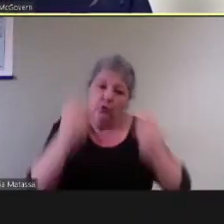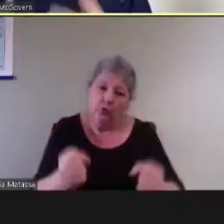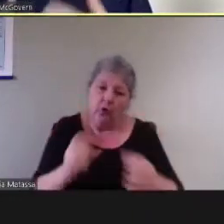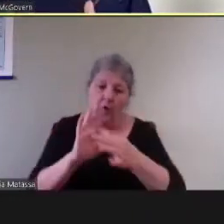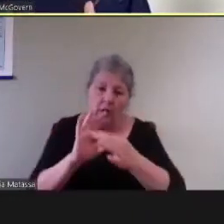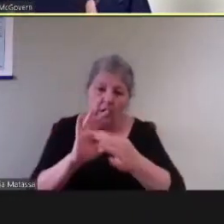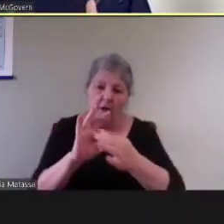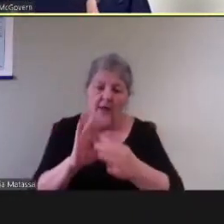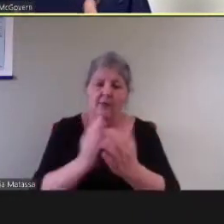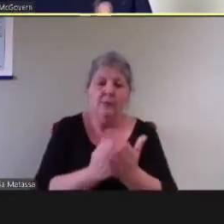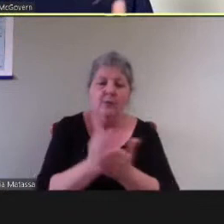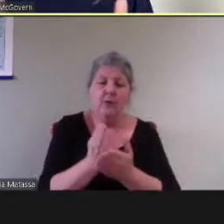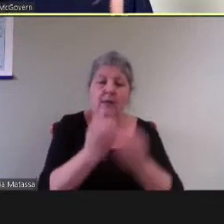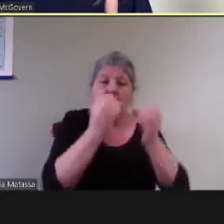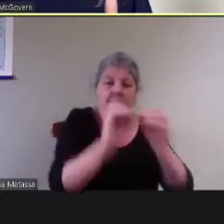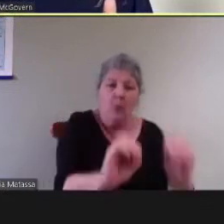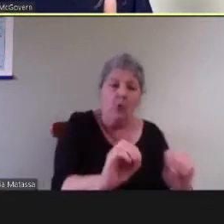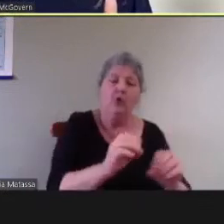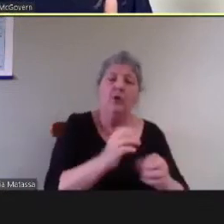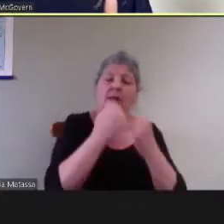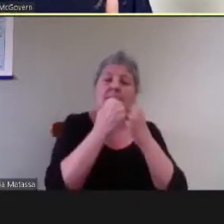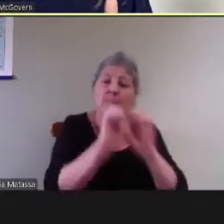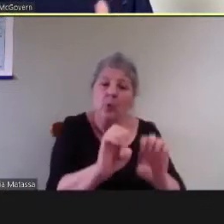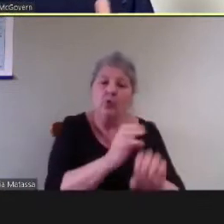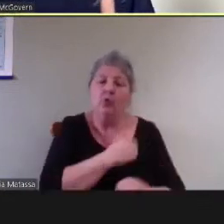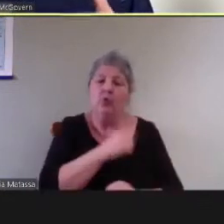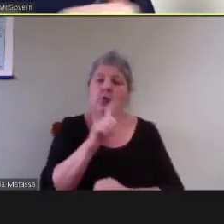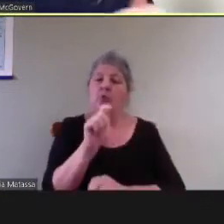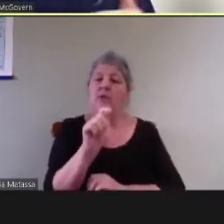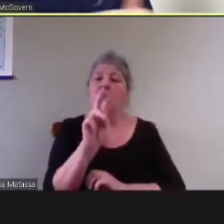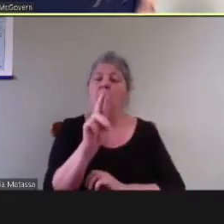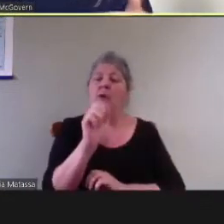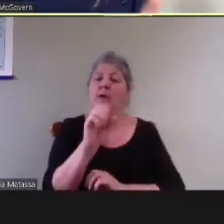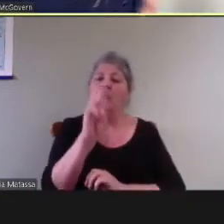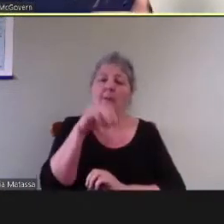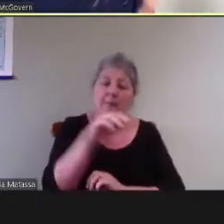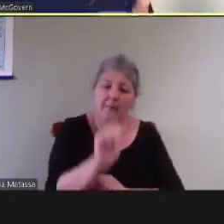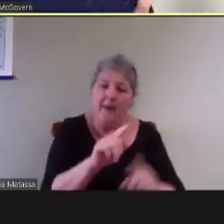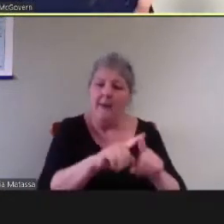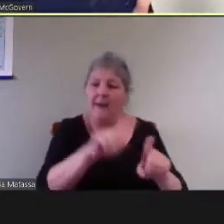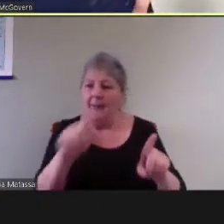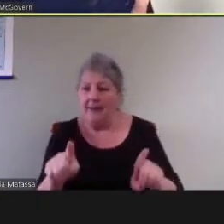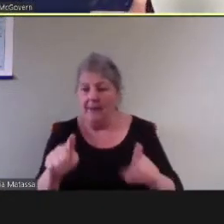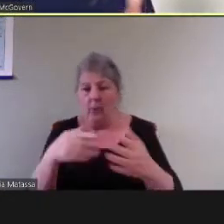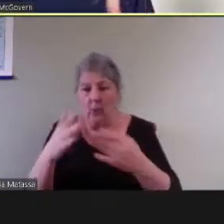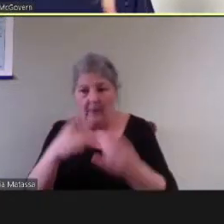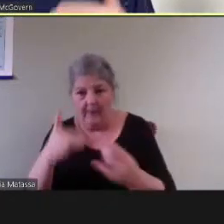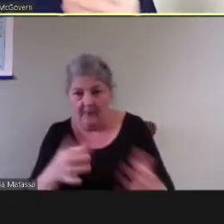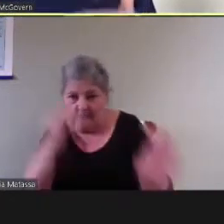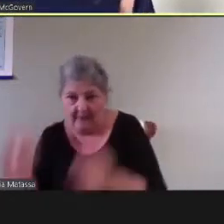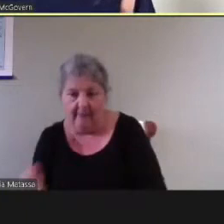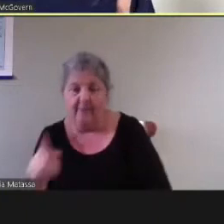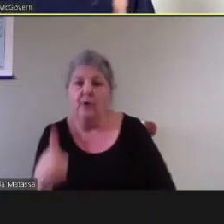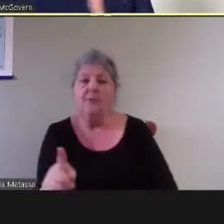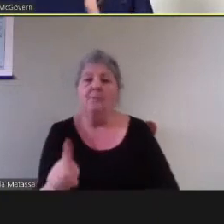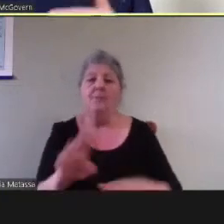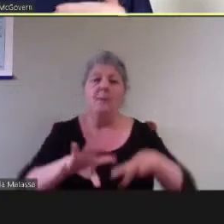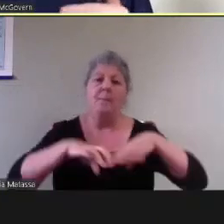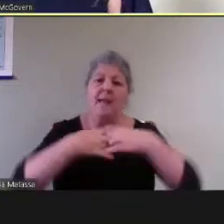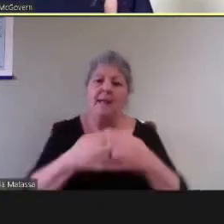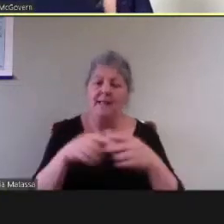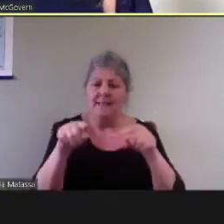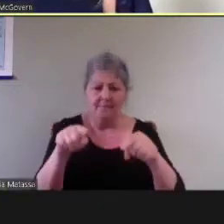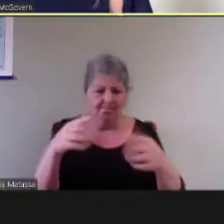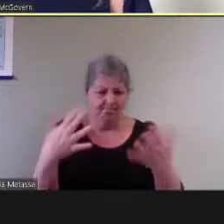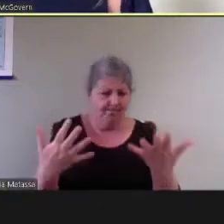between exposure to trauma and negative impacts. The method by which that is translated is up for research. There have